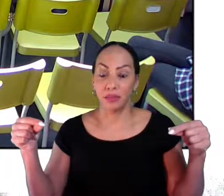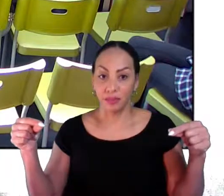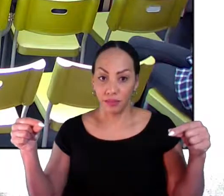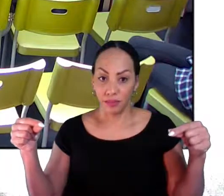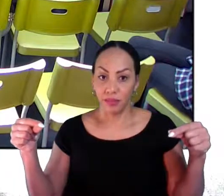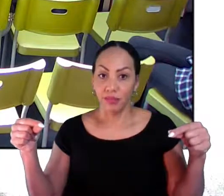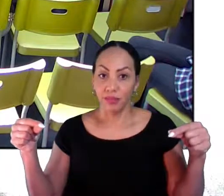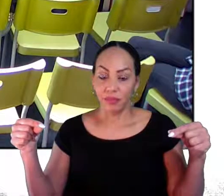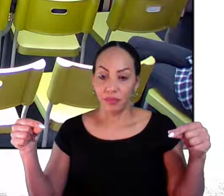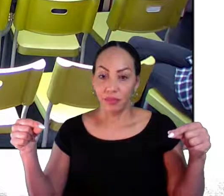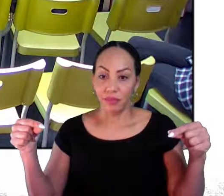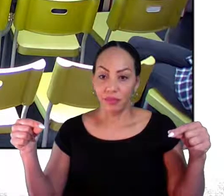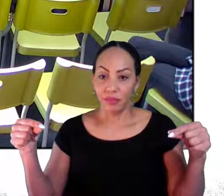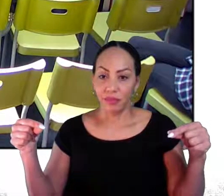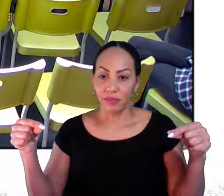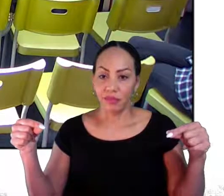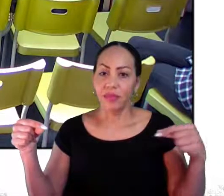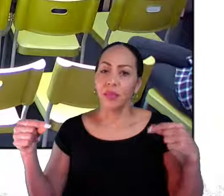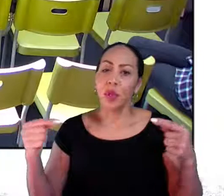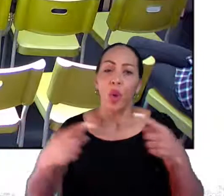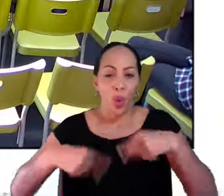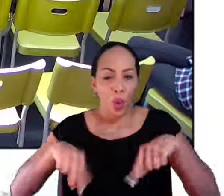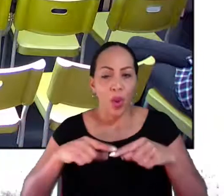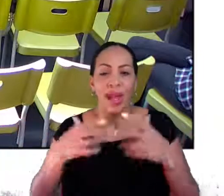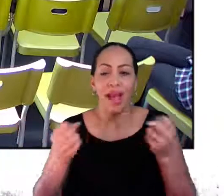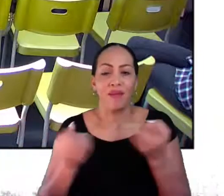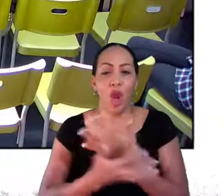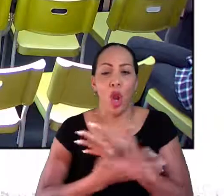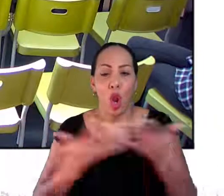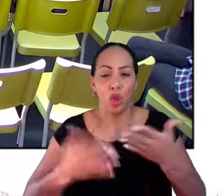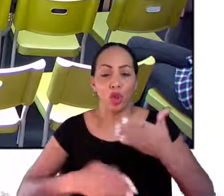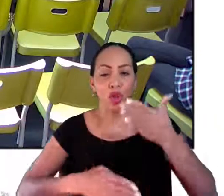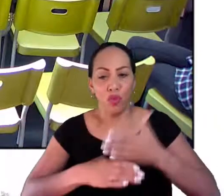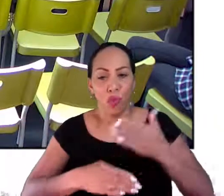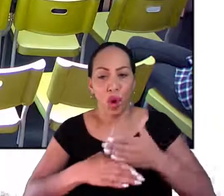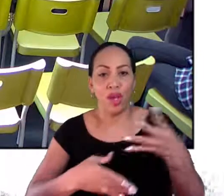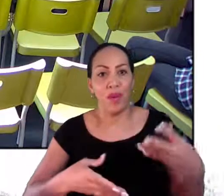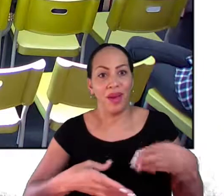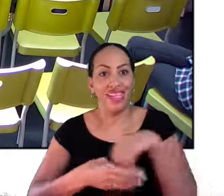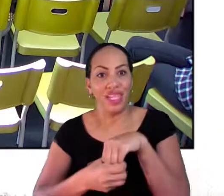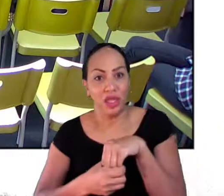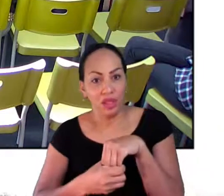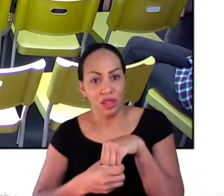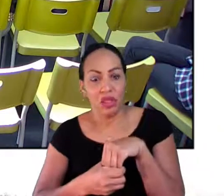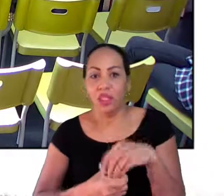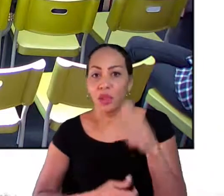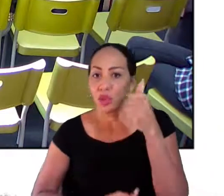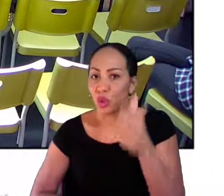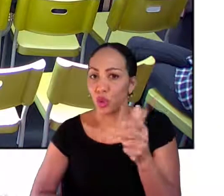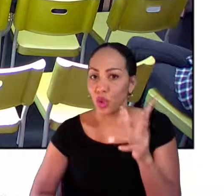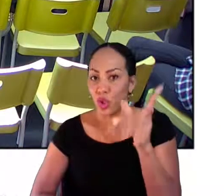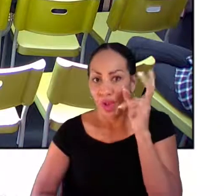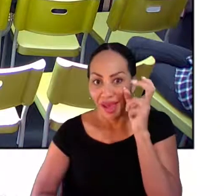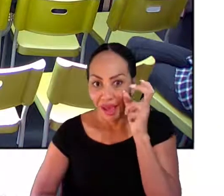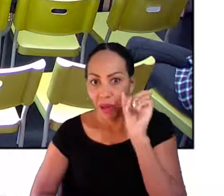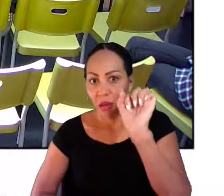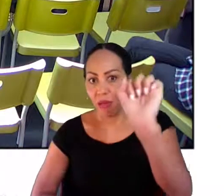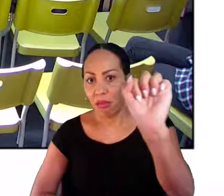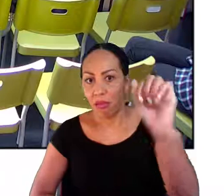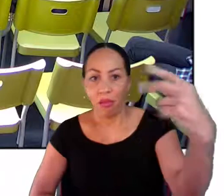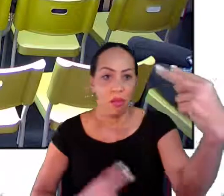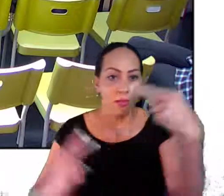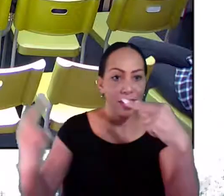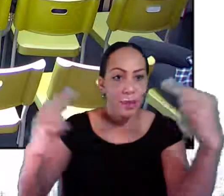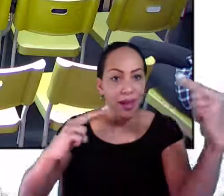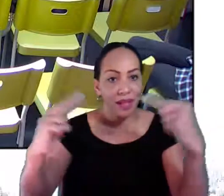we have lots of work to do around like inclusivity, so it was really good to hear these perspectives. And I especially like